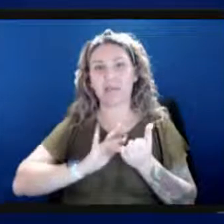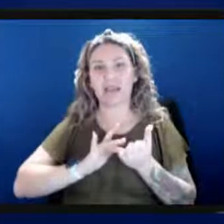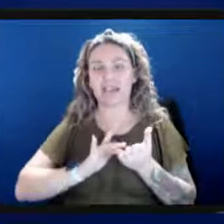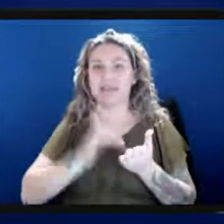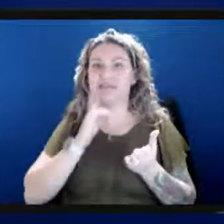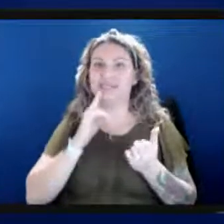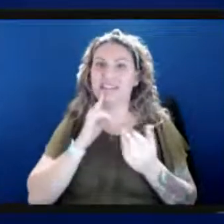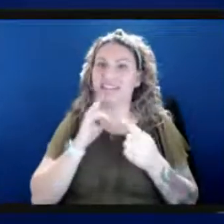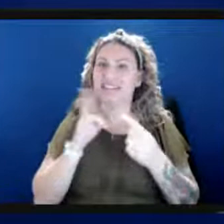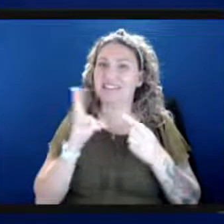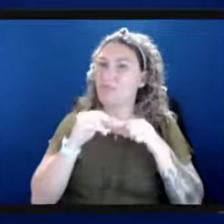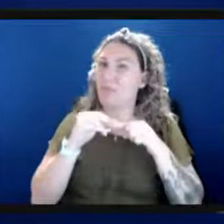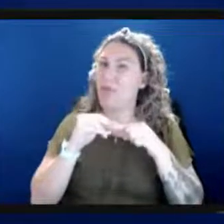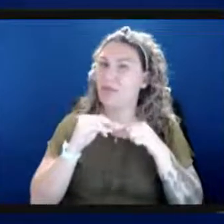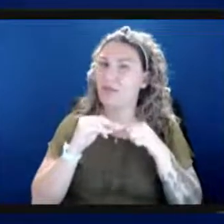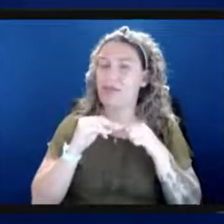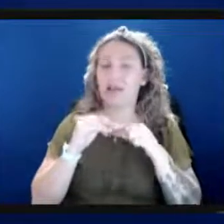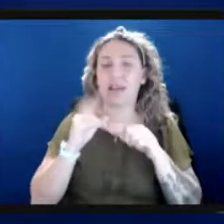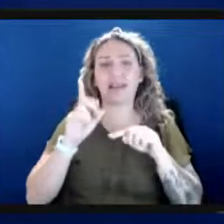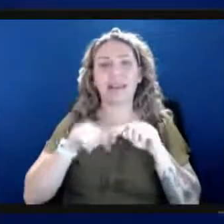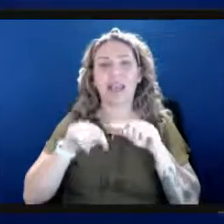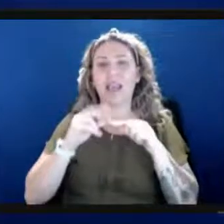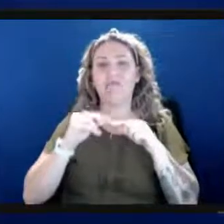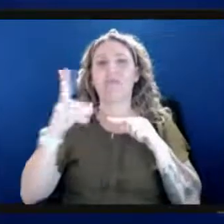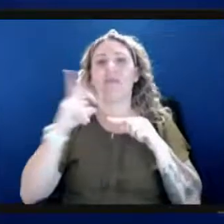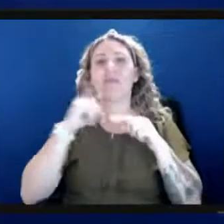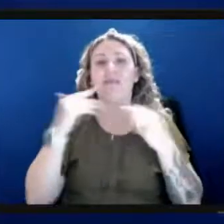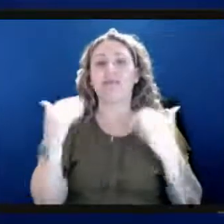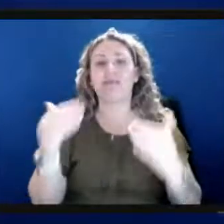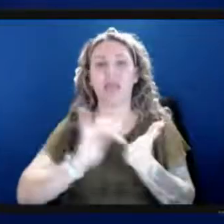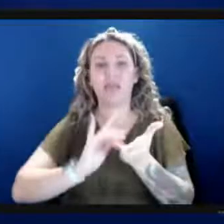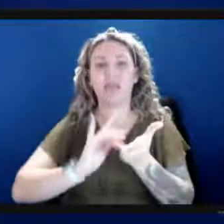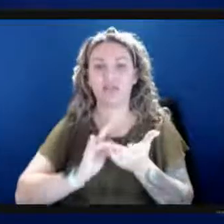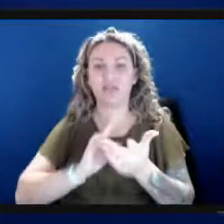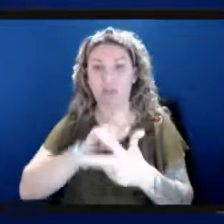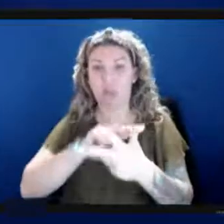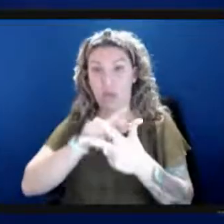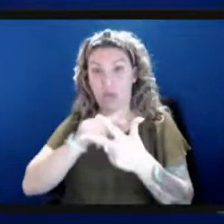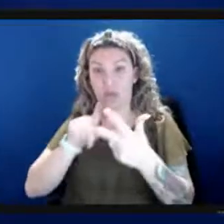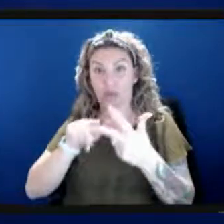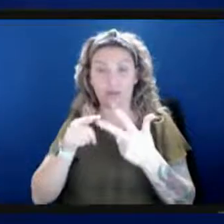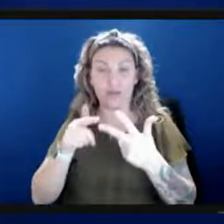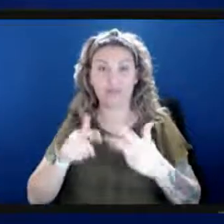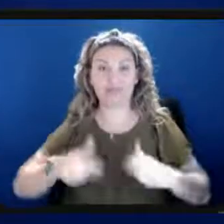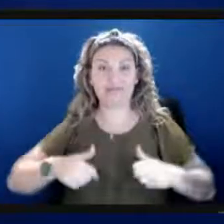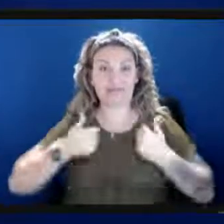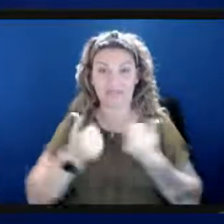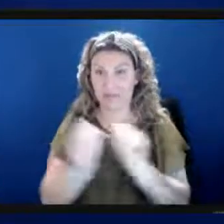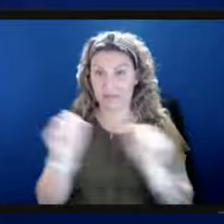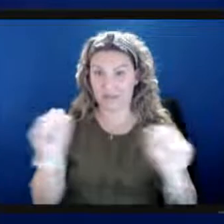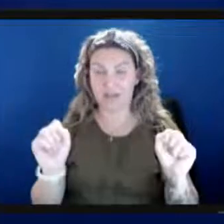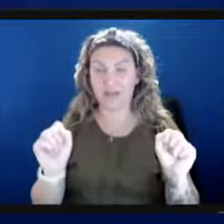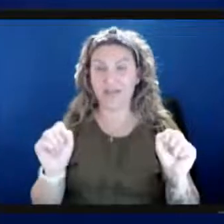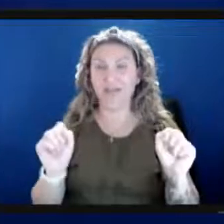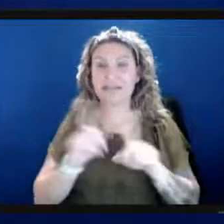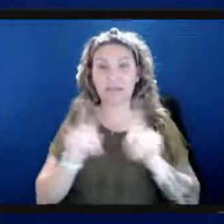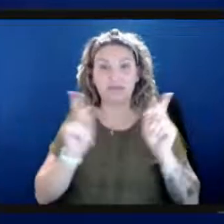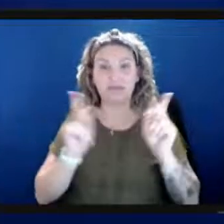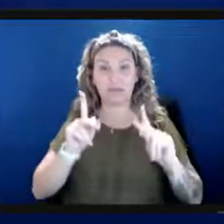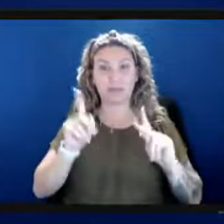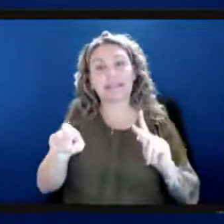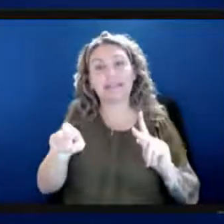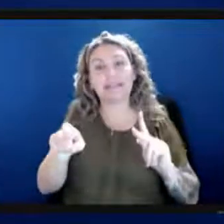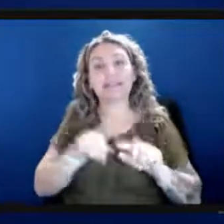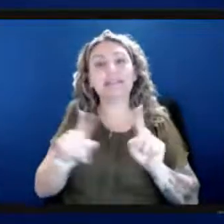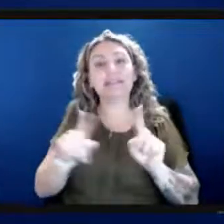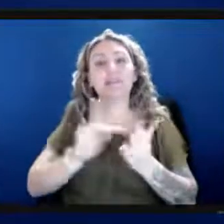to the receptor and will not let the drugs act. So all three medications are life-saving. Different people will need different medications based on